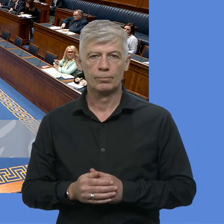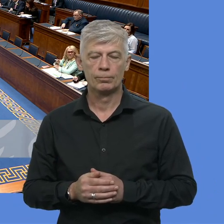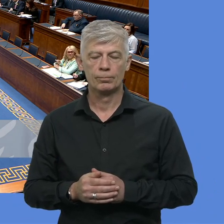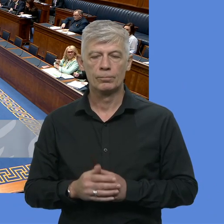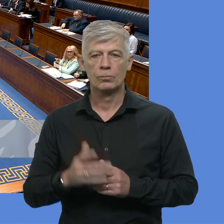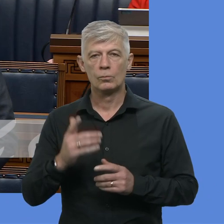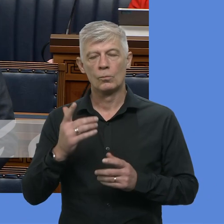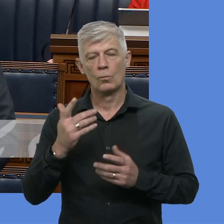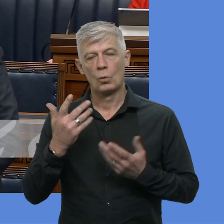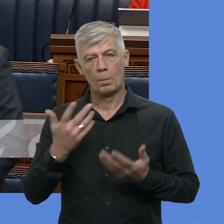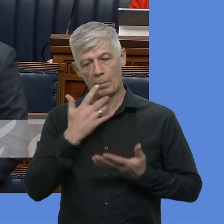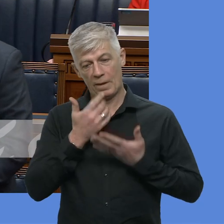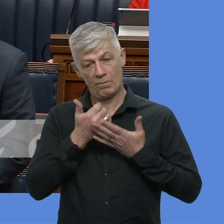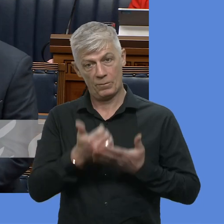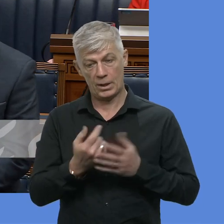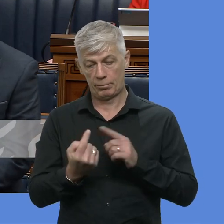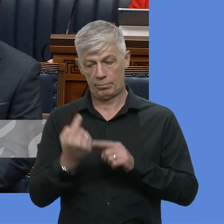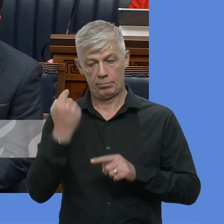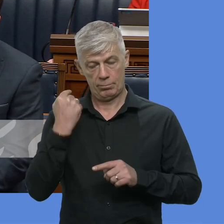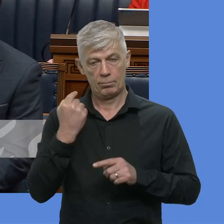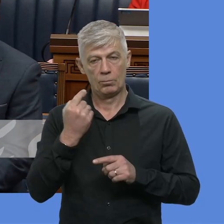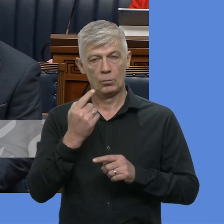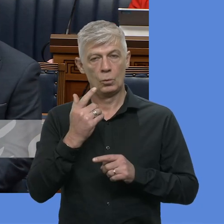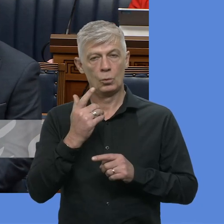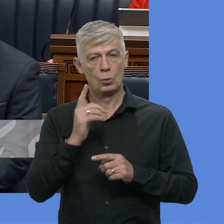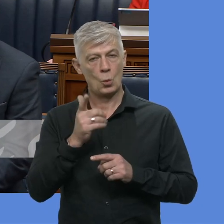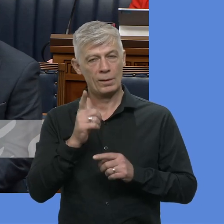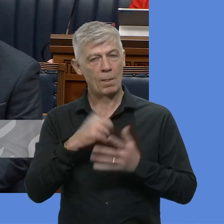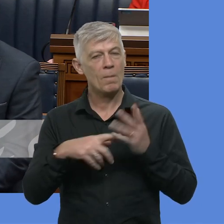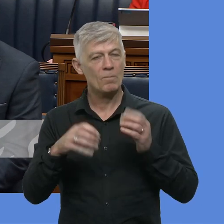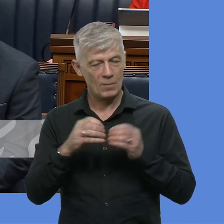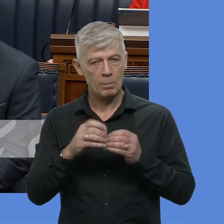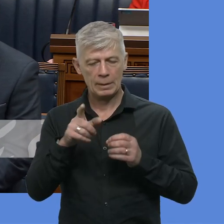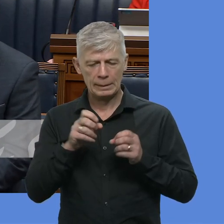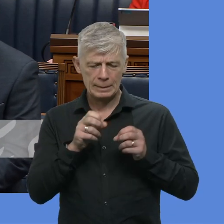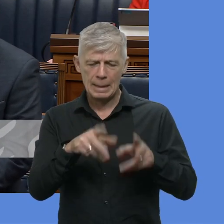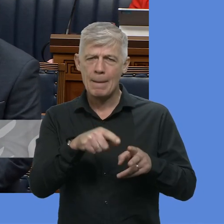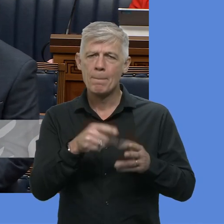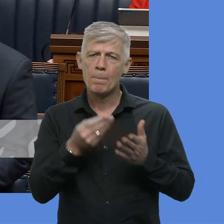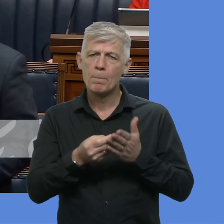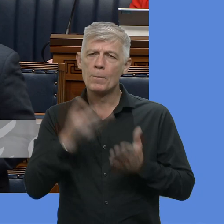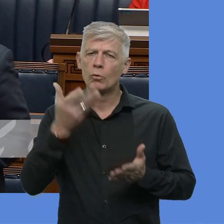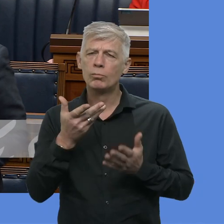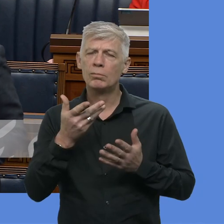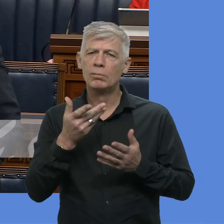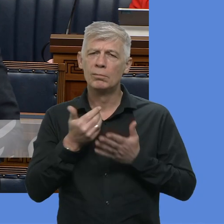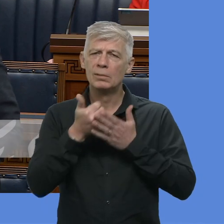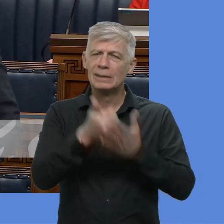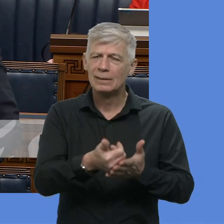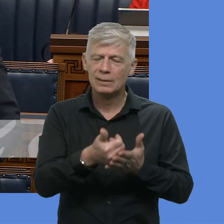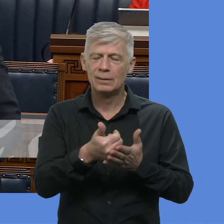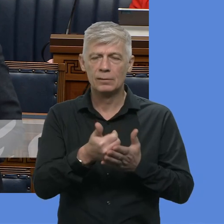Mr. Speaker, as I advised at question time on the 20th of February, the scheme of emergency financial assistance was introduced